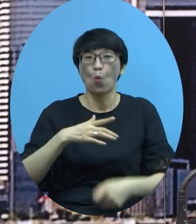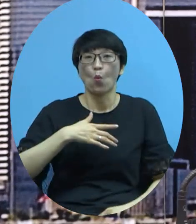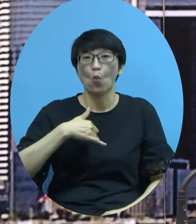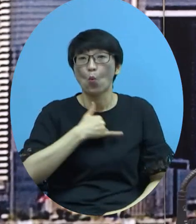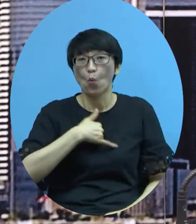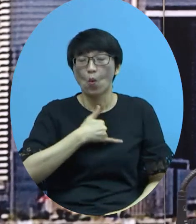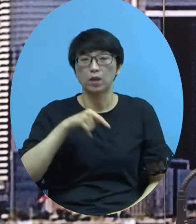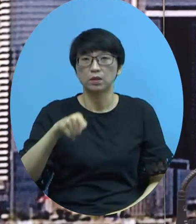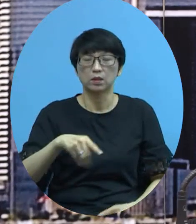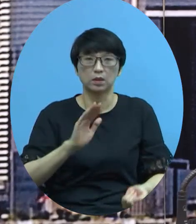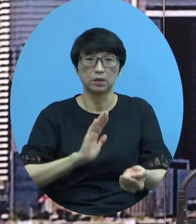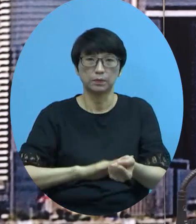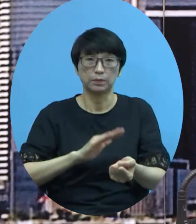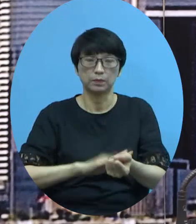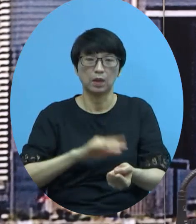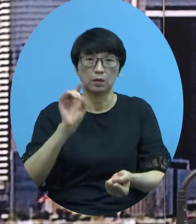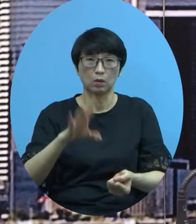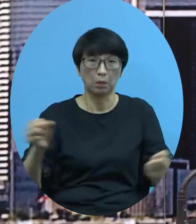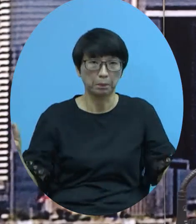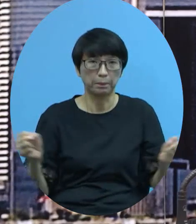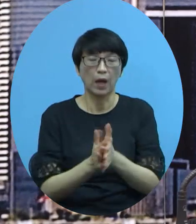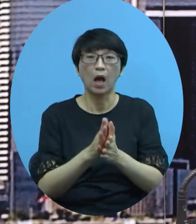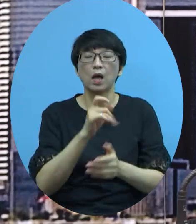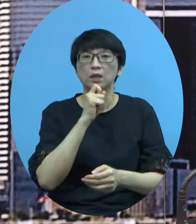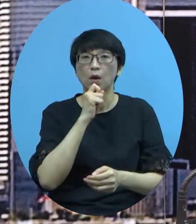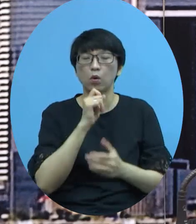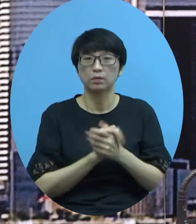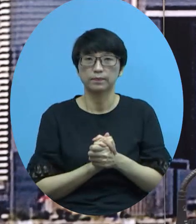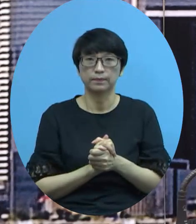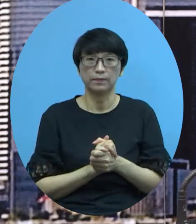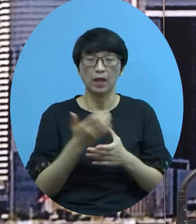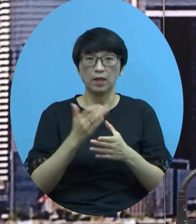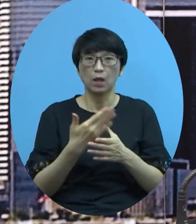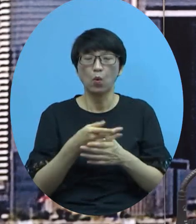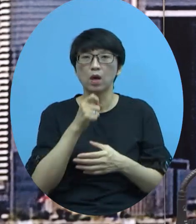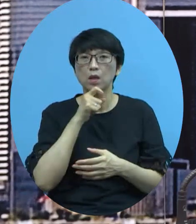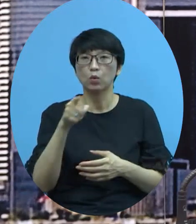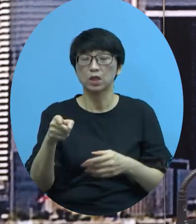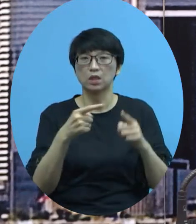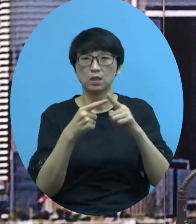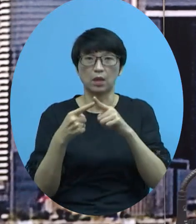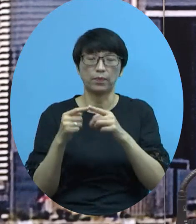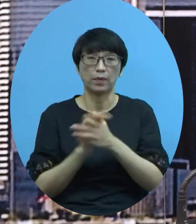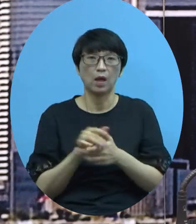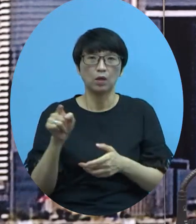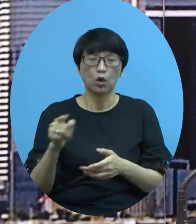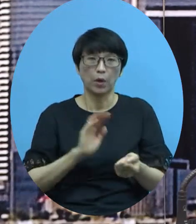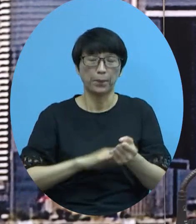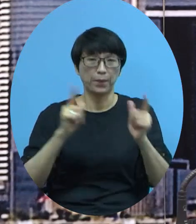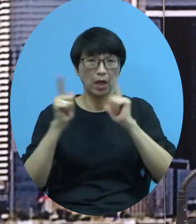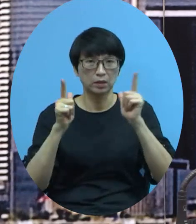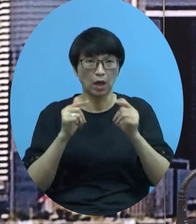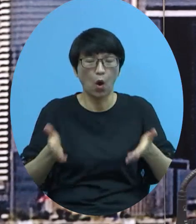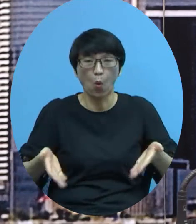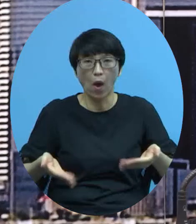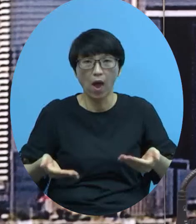because some of them can actually have a very mild or vague symptoms. So it's important